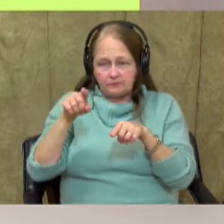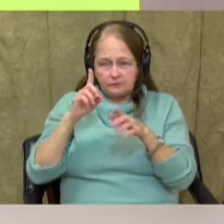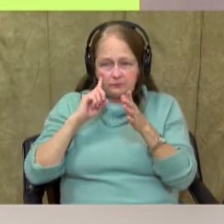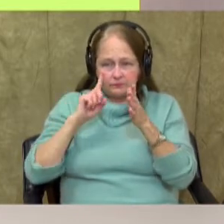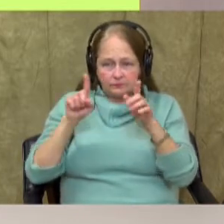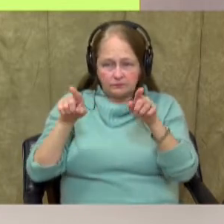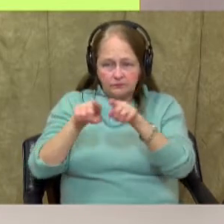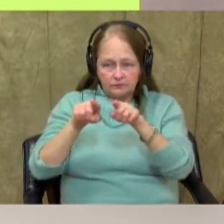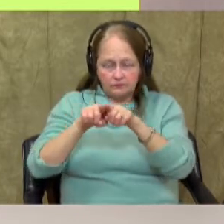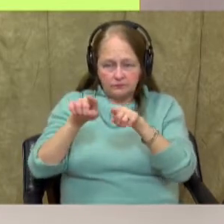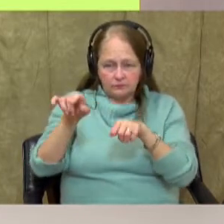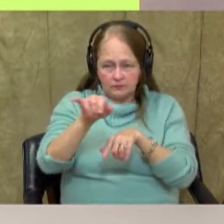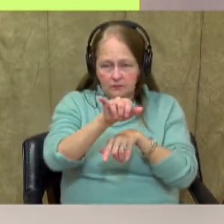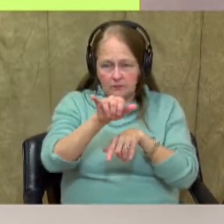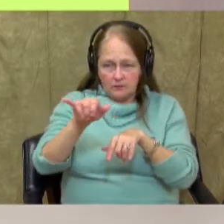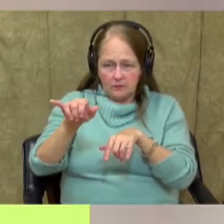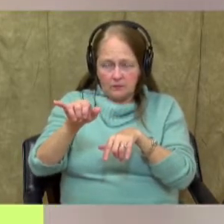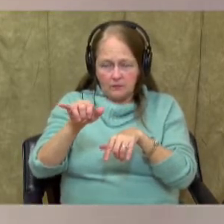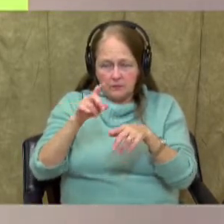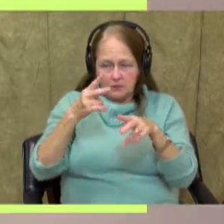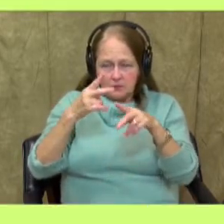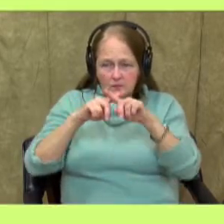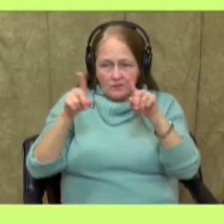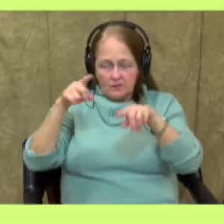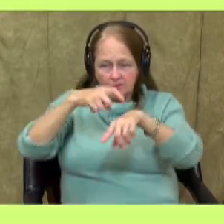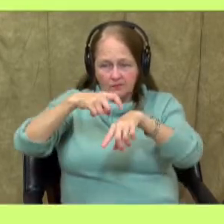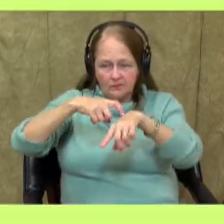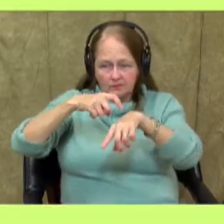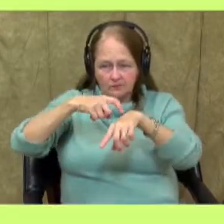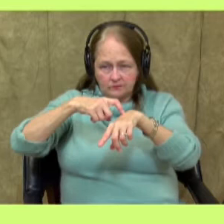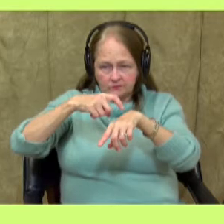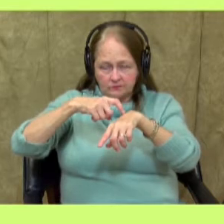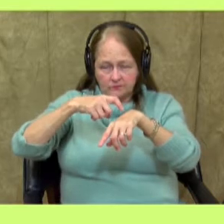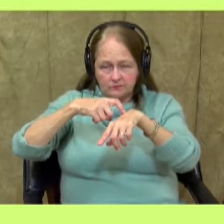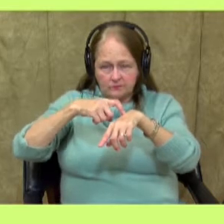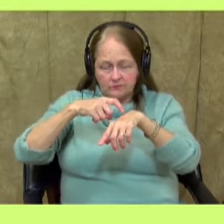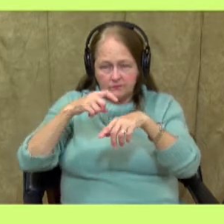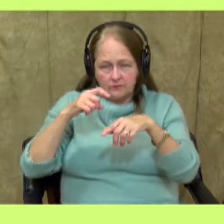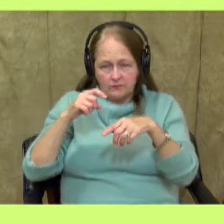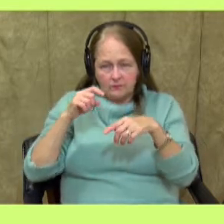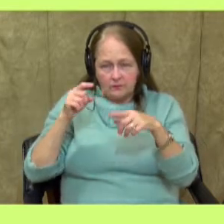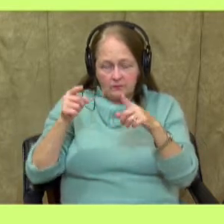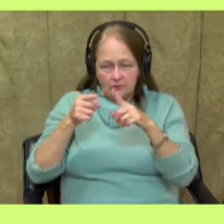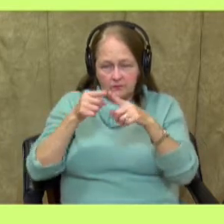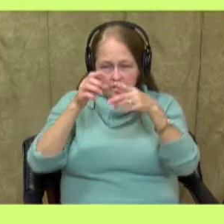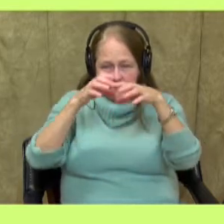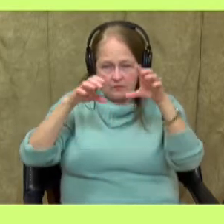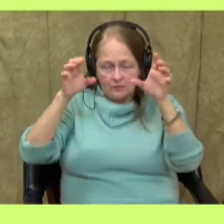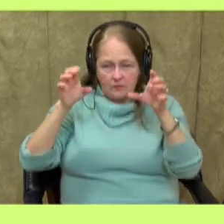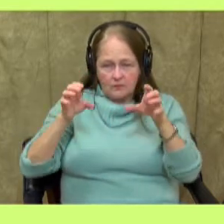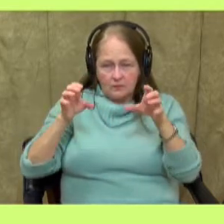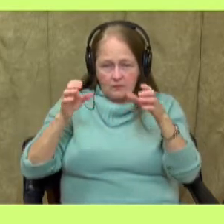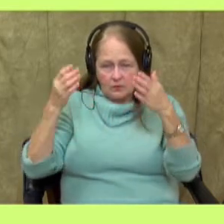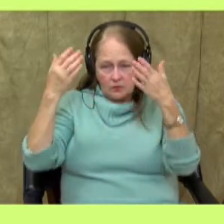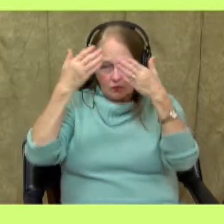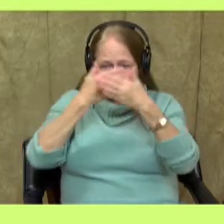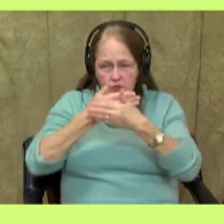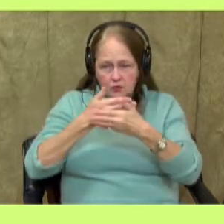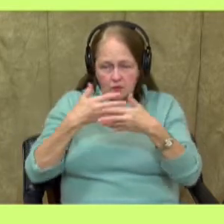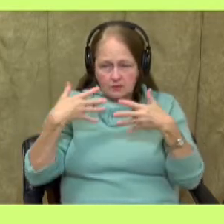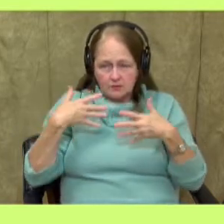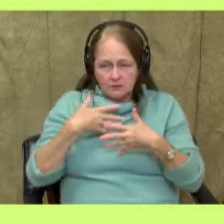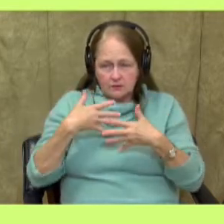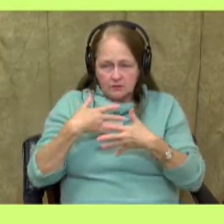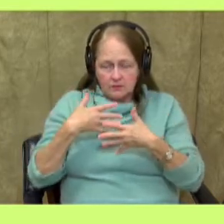It's the same castle, it's just taken at 2 different times. The first castle is going to depict something dark and